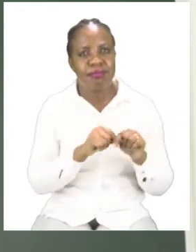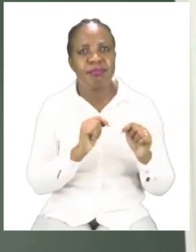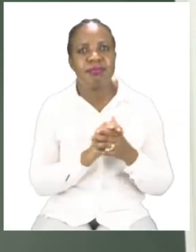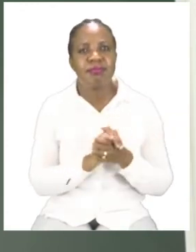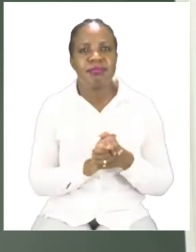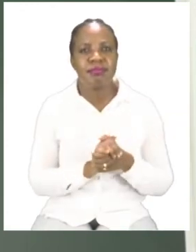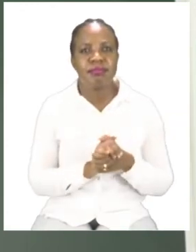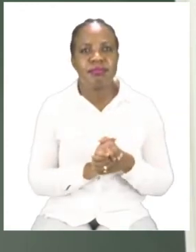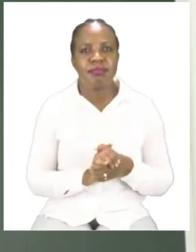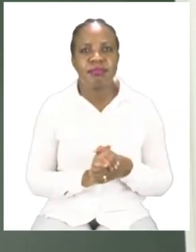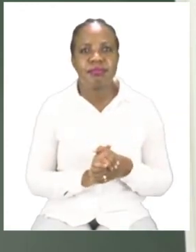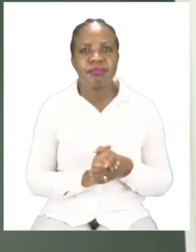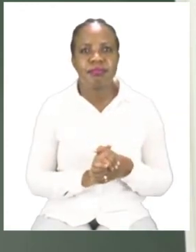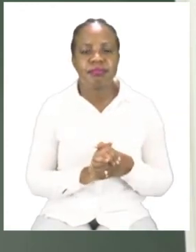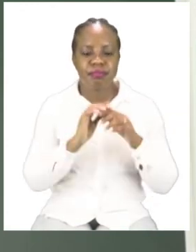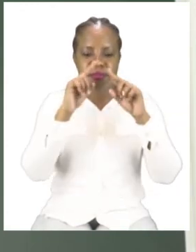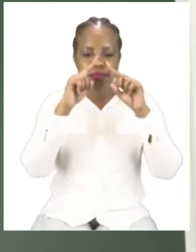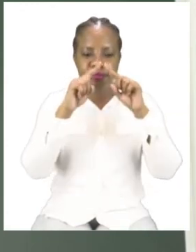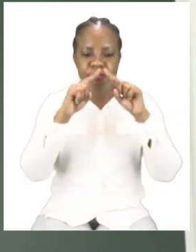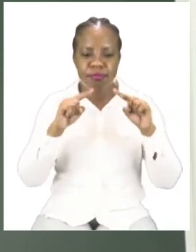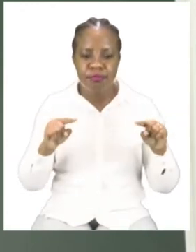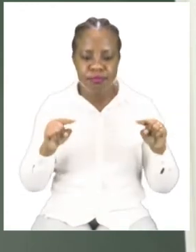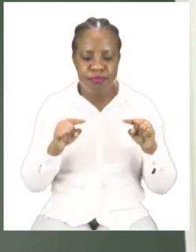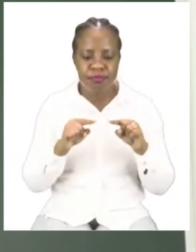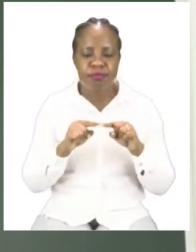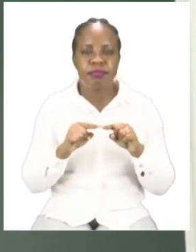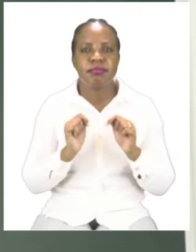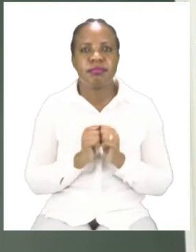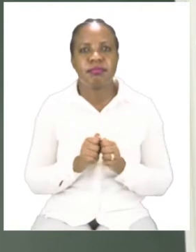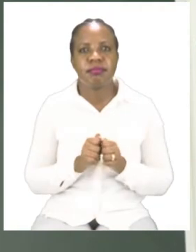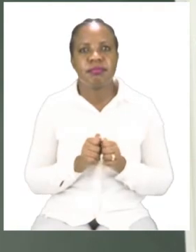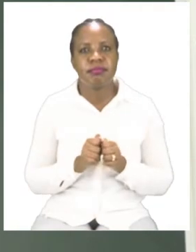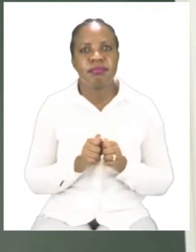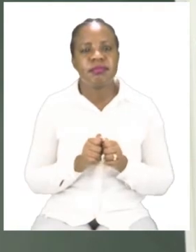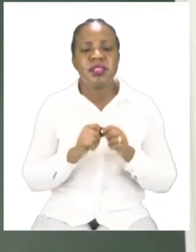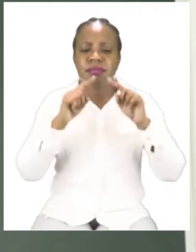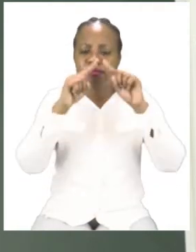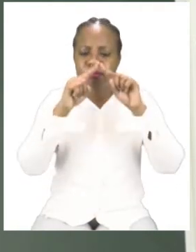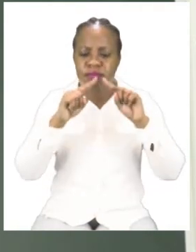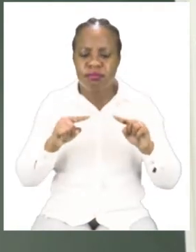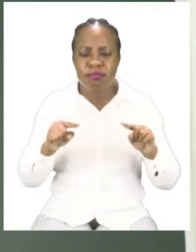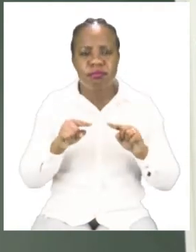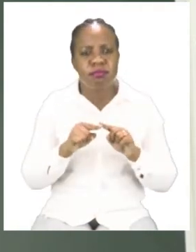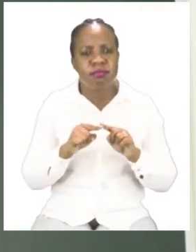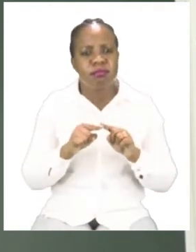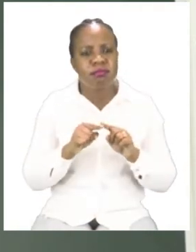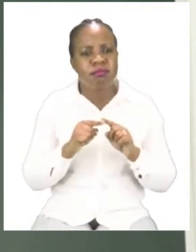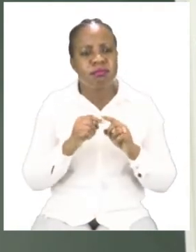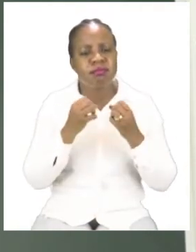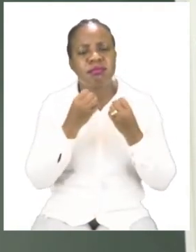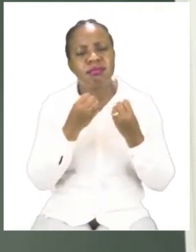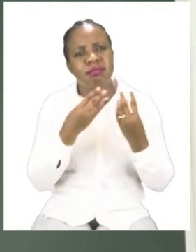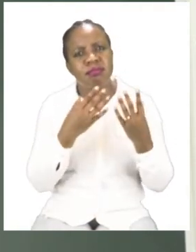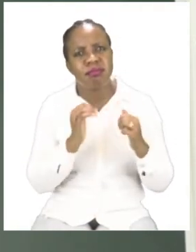Now the next one is the triangle. So we need to count how many triangles we have. You in